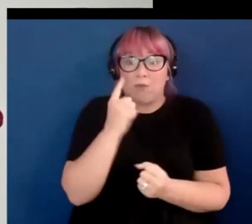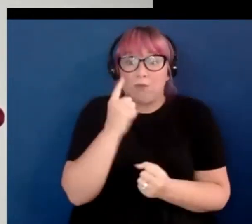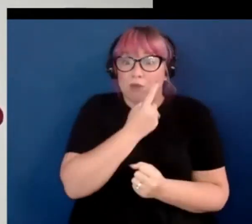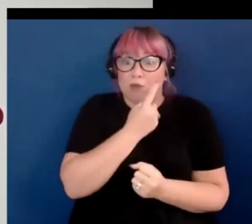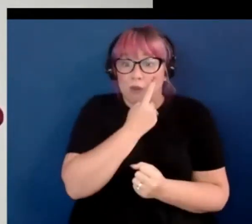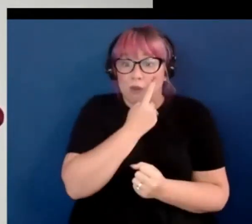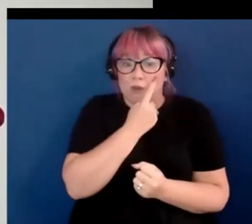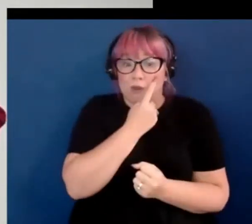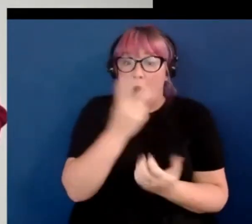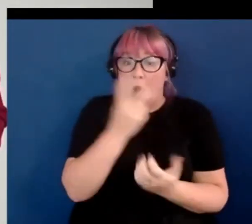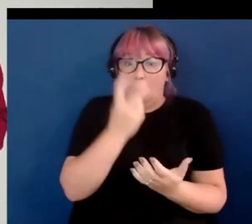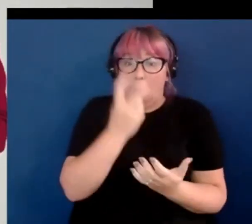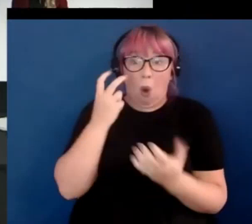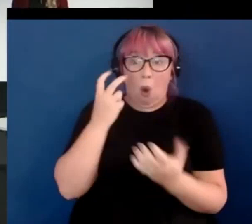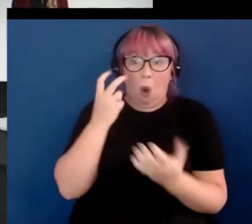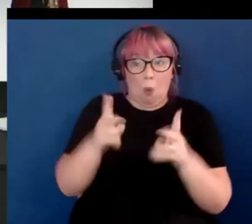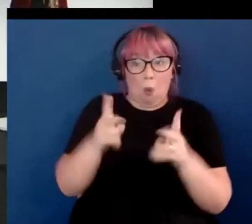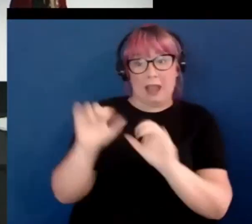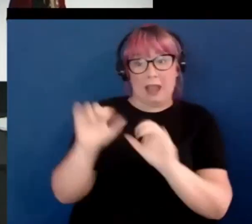for purpose.